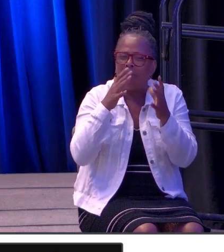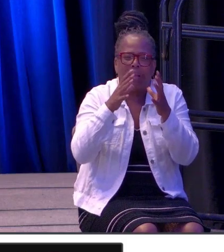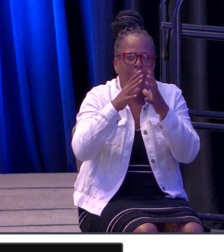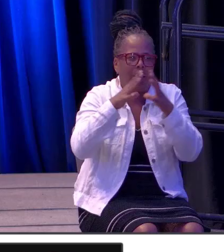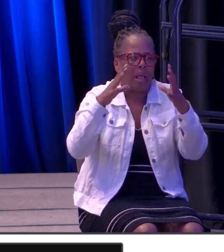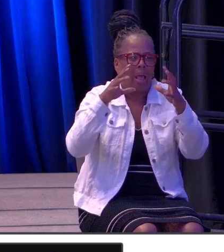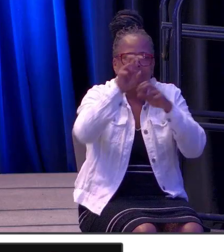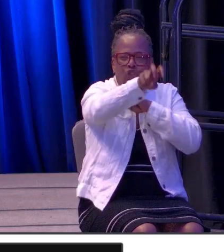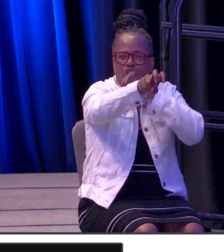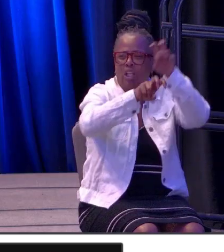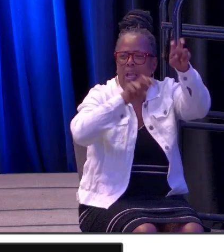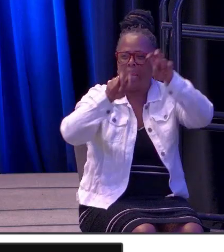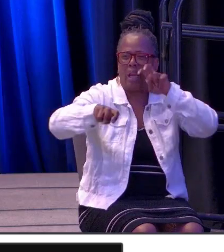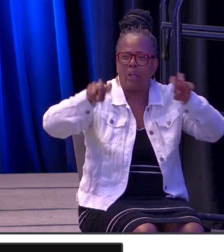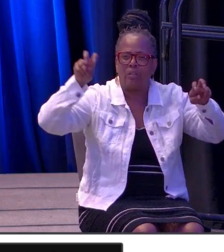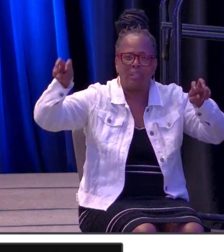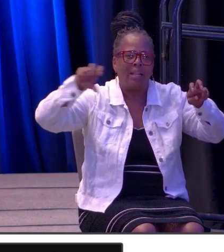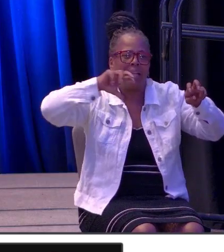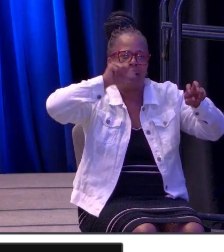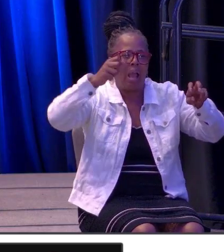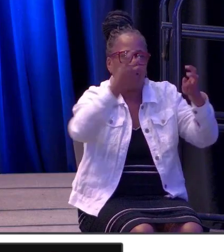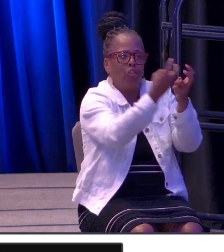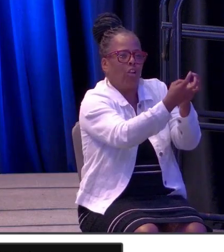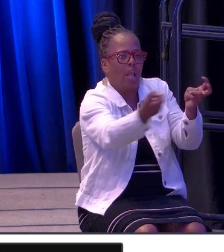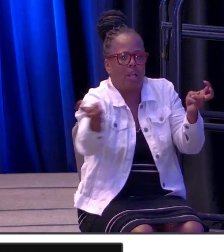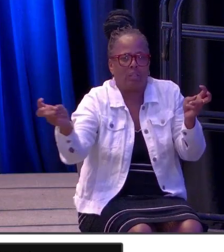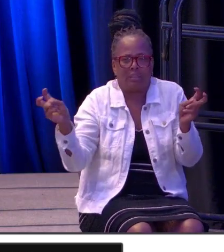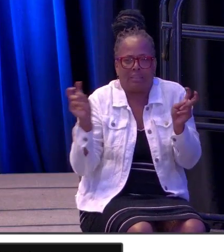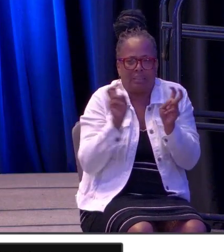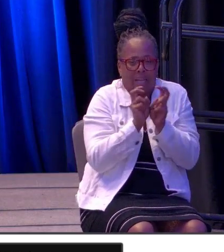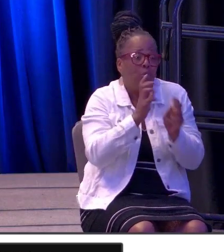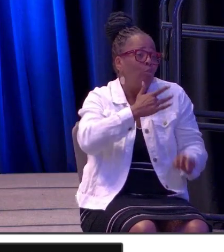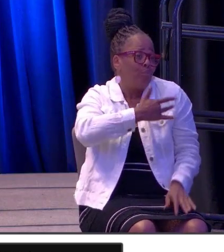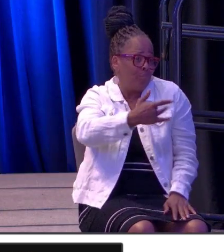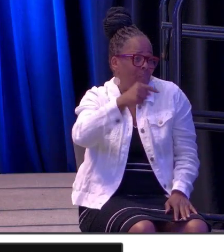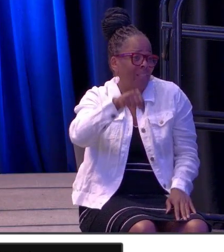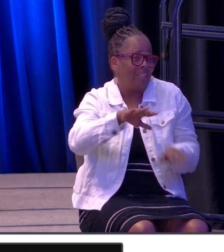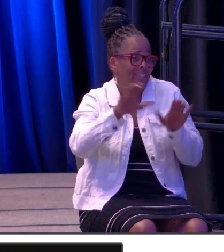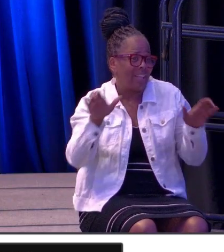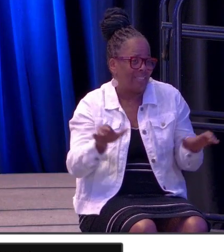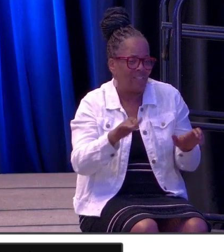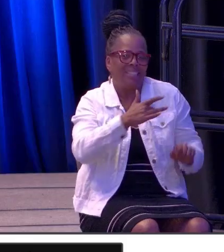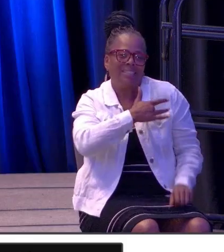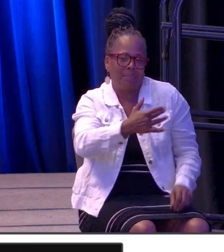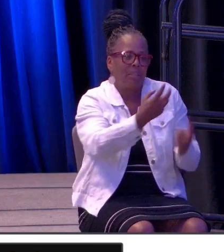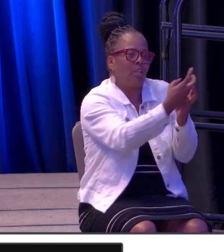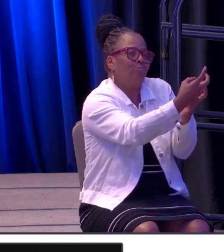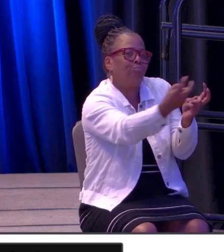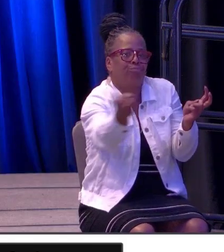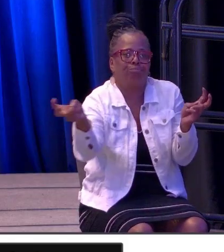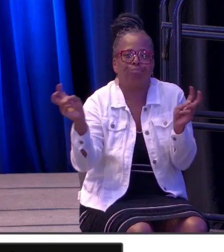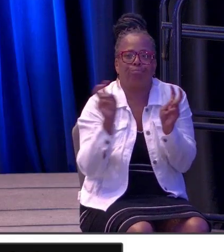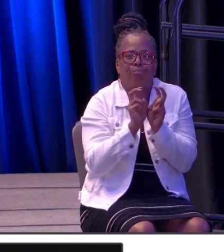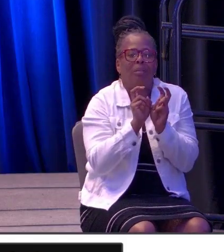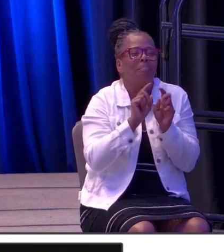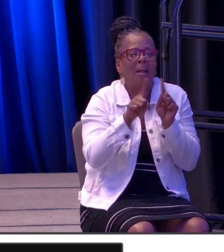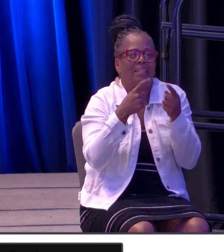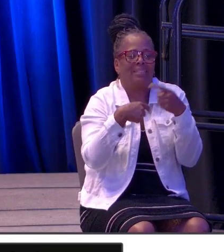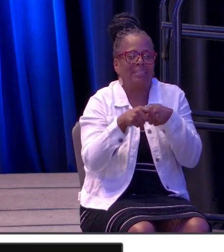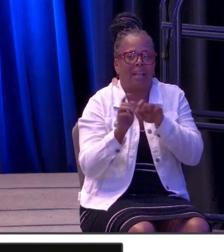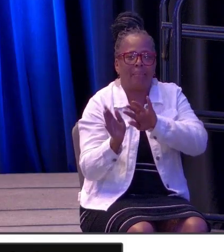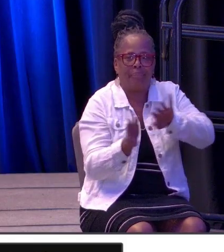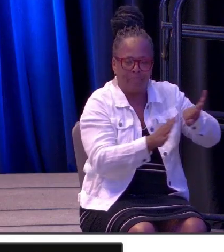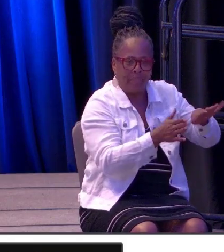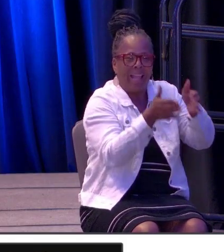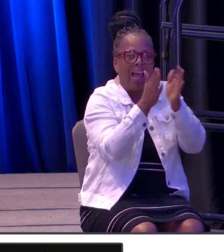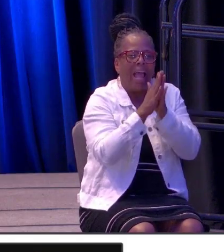chairs instead of around tables, which is the way I usually do this. But what we're doing is we're asking folks